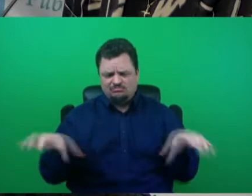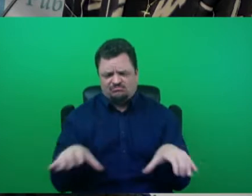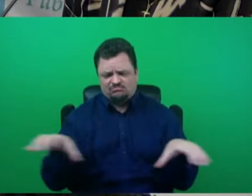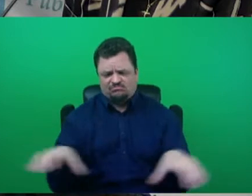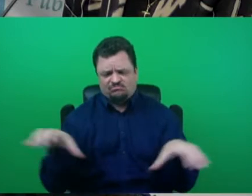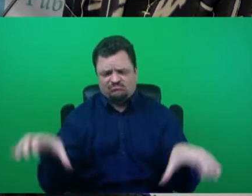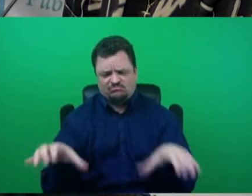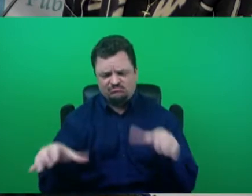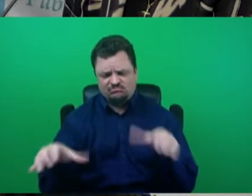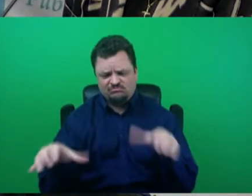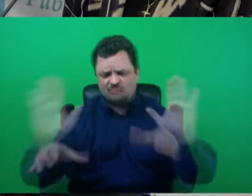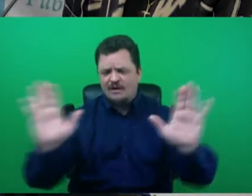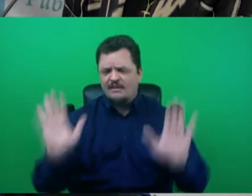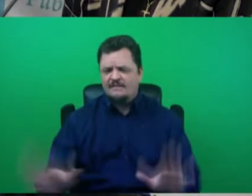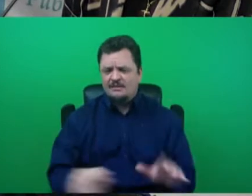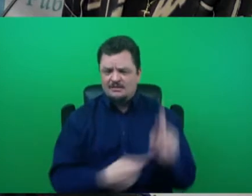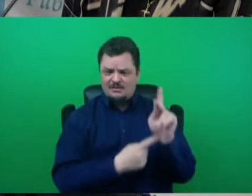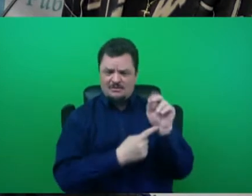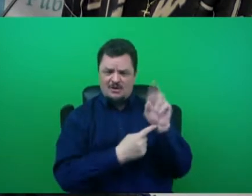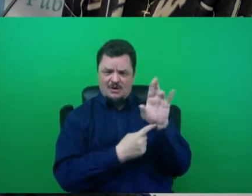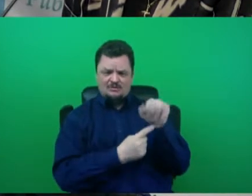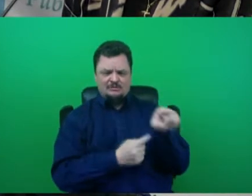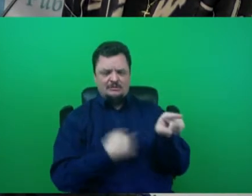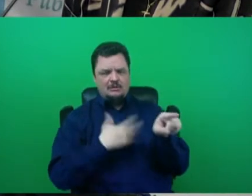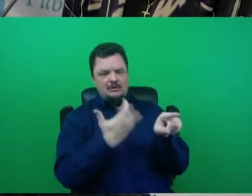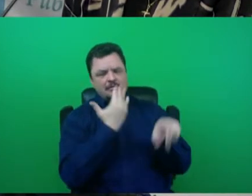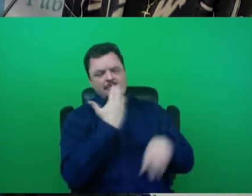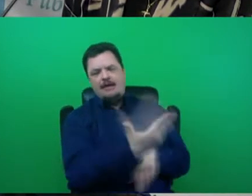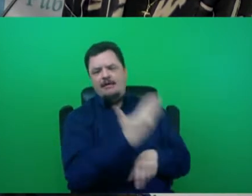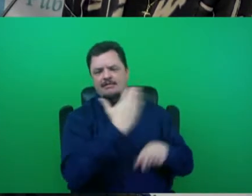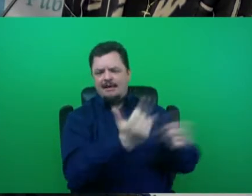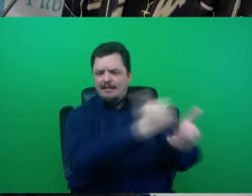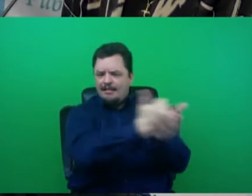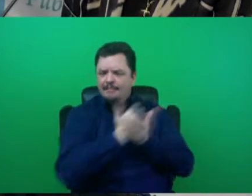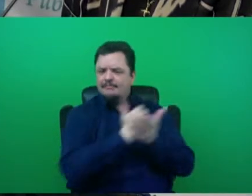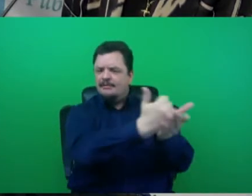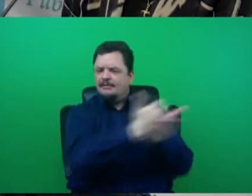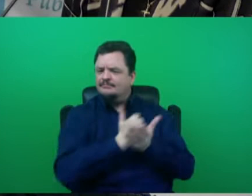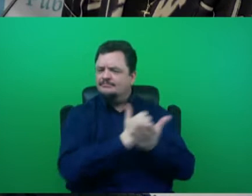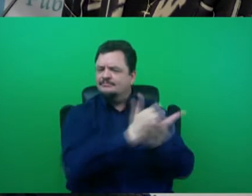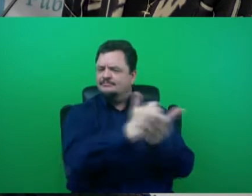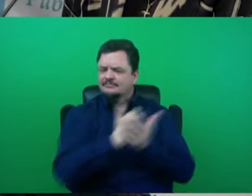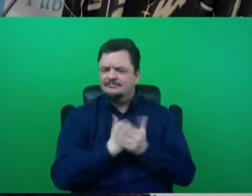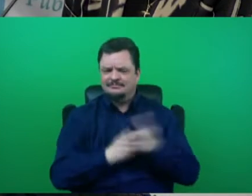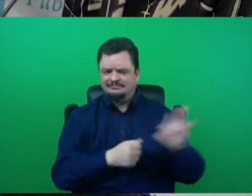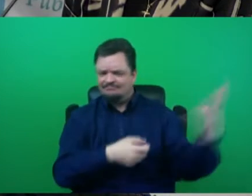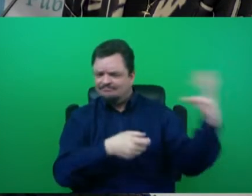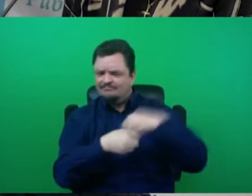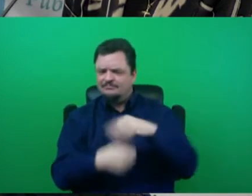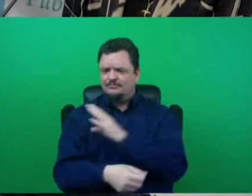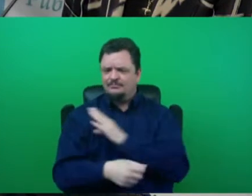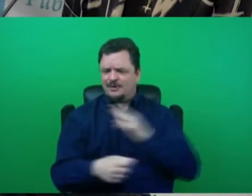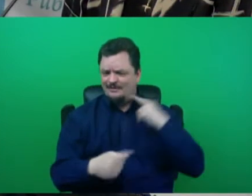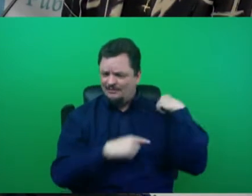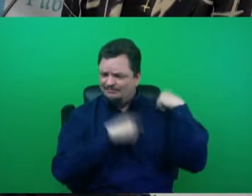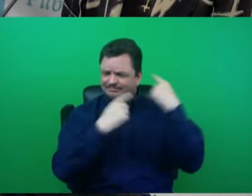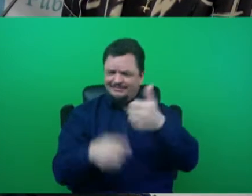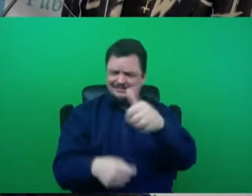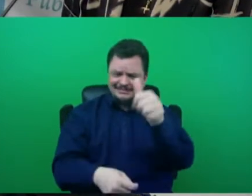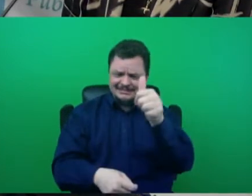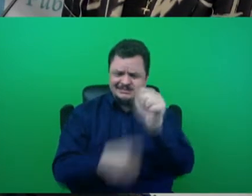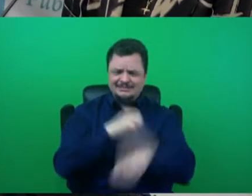me personally, for your service to our Board of Health for the past 10 years, and such a strong advocate for our